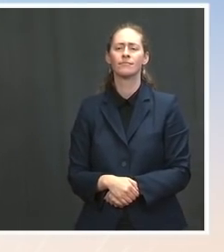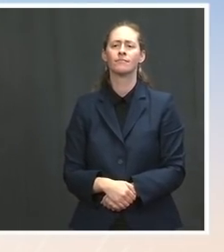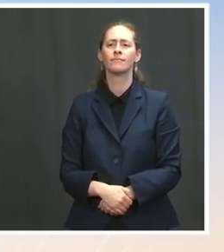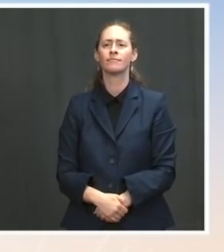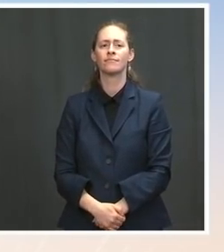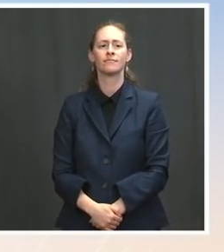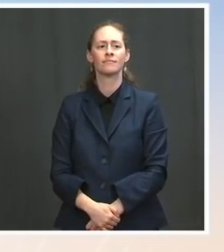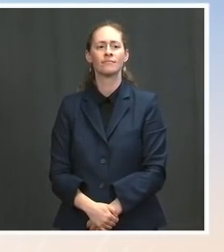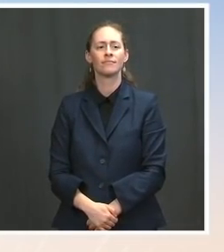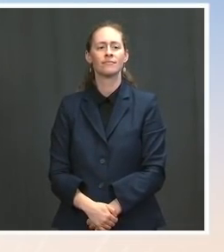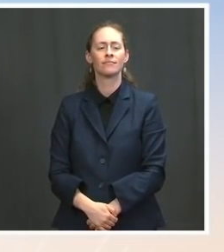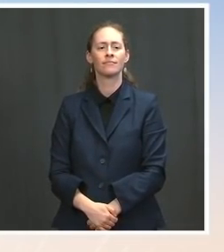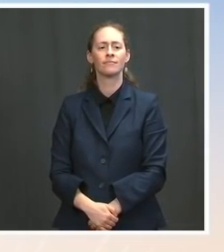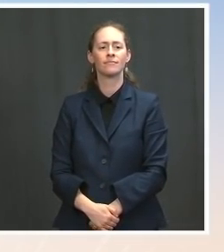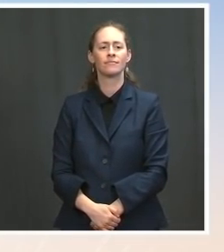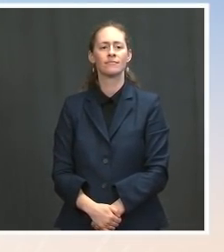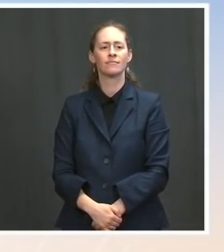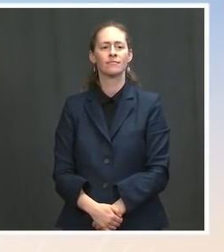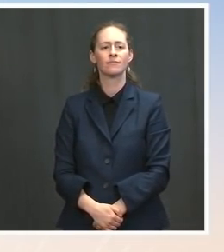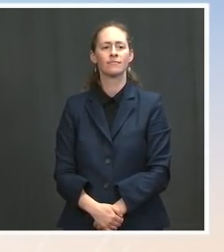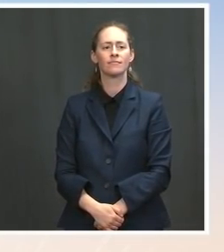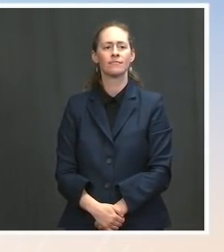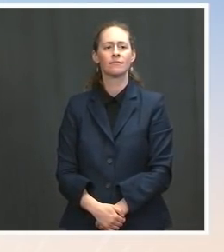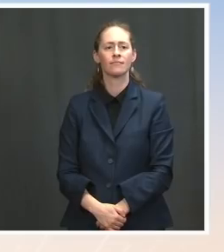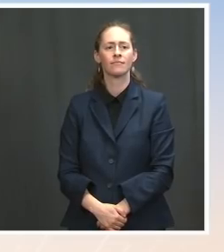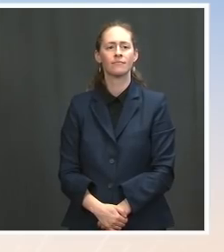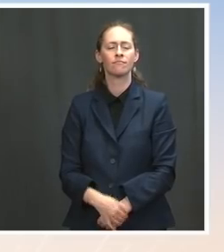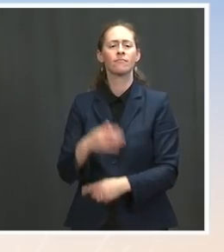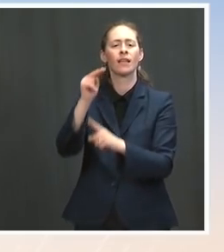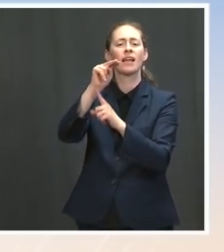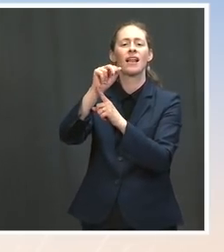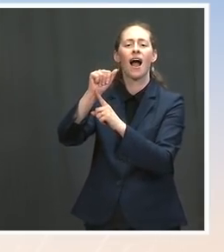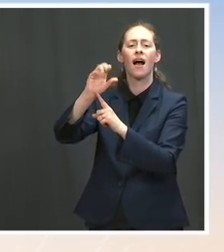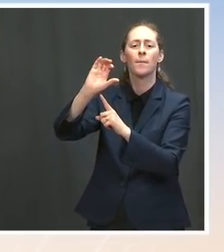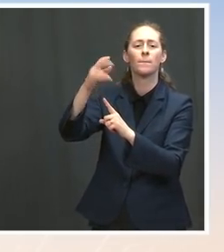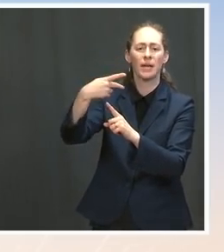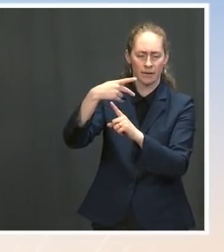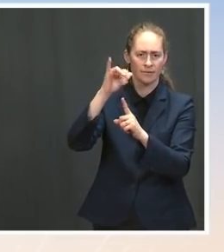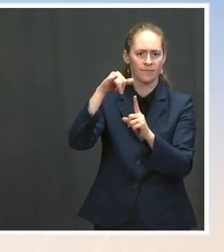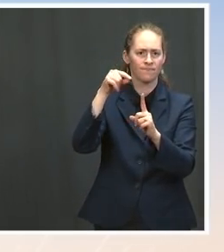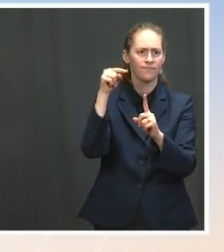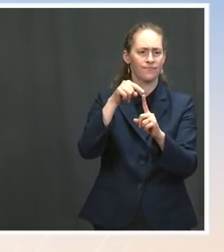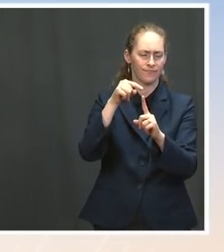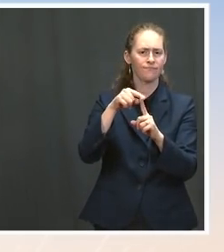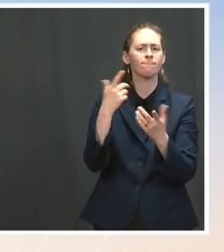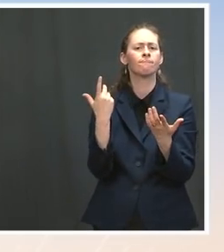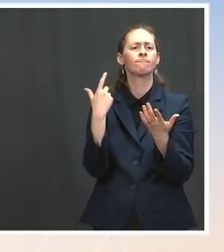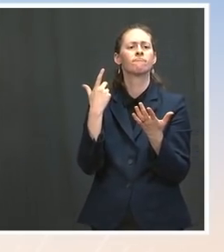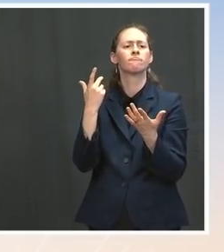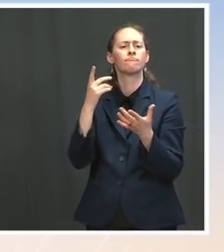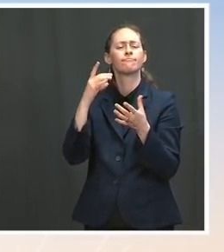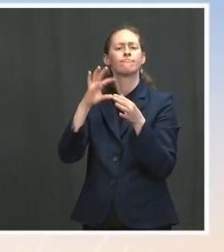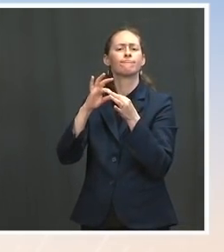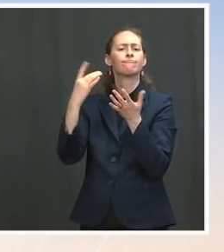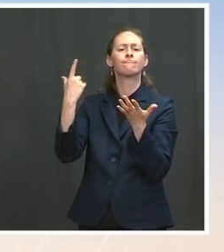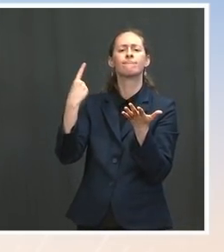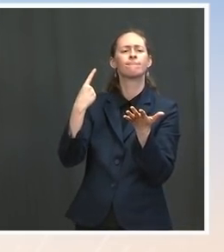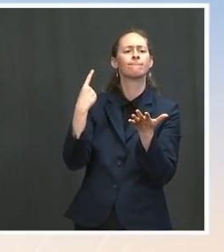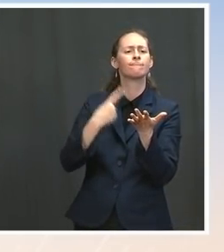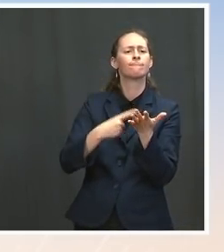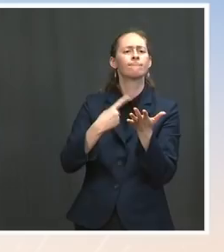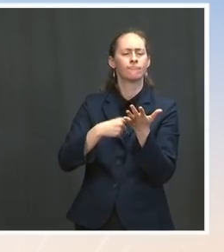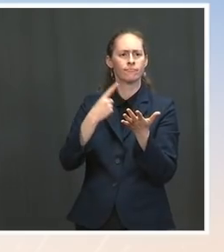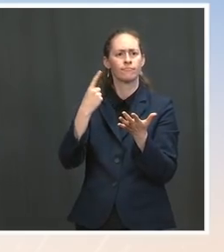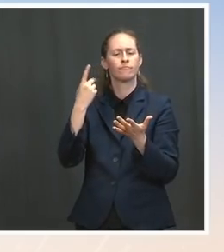NAACP criticized Biden's plan, as was mentioned earlier, about not including the cancellation of student debt. In April, Ron Klain said